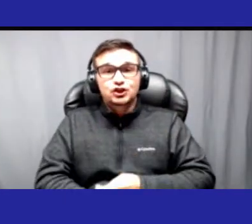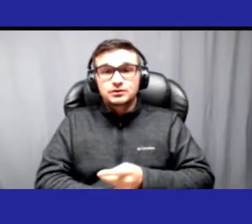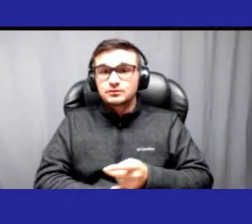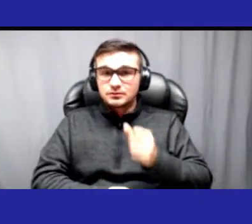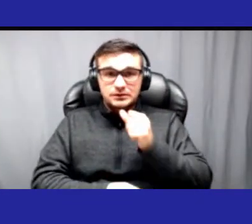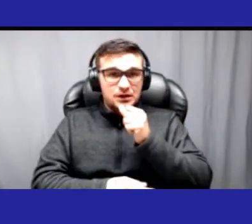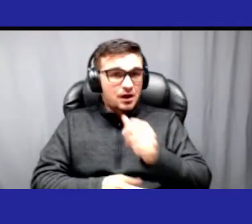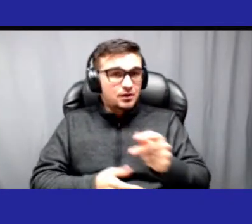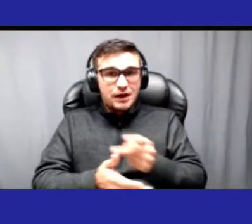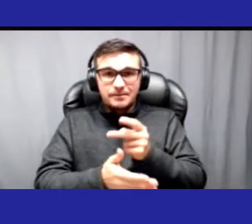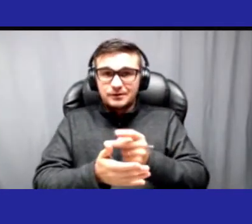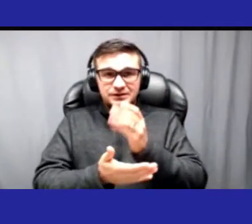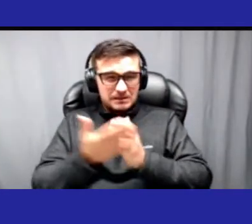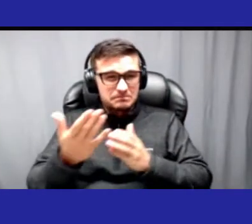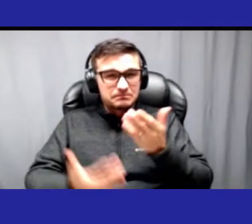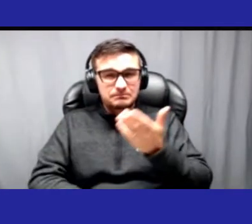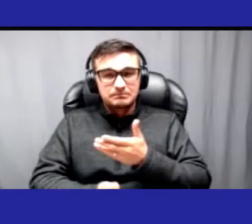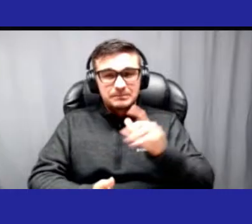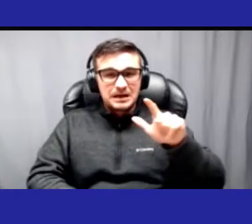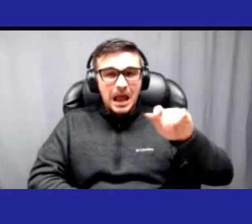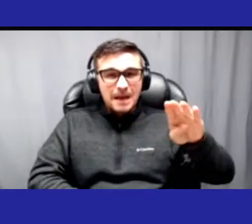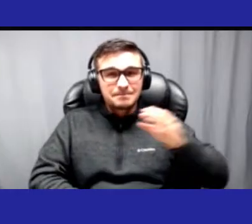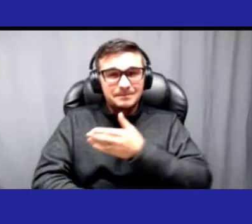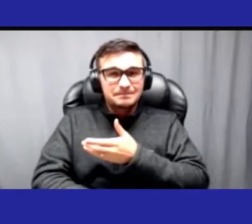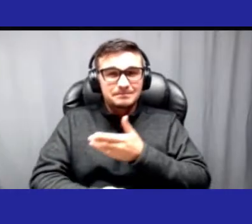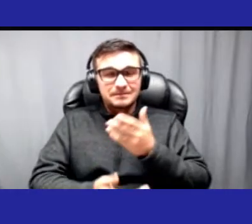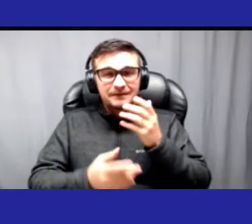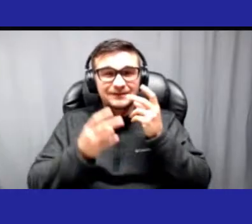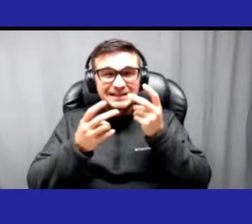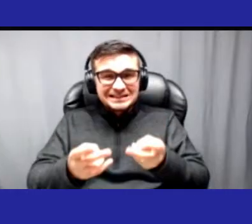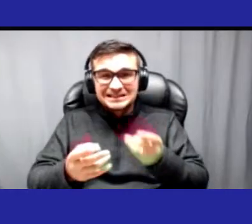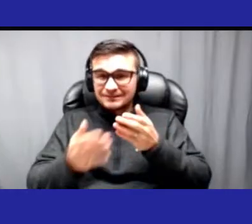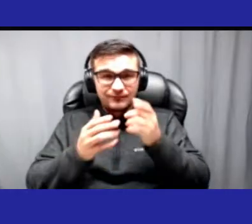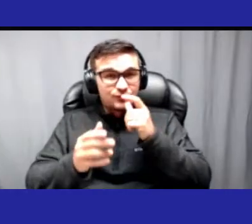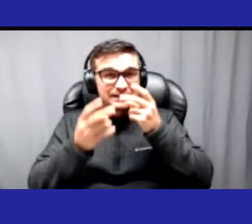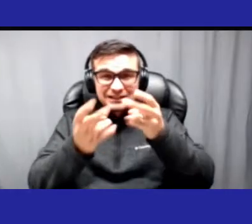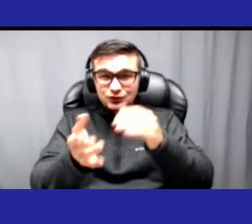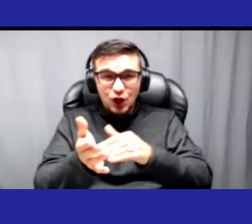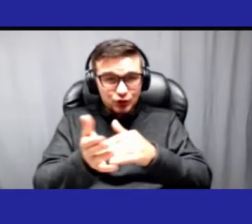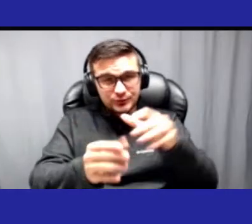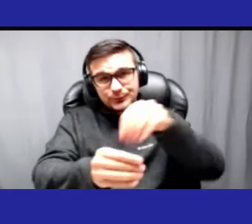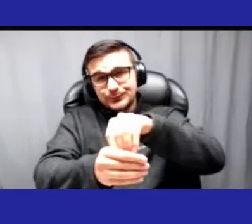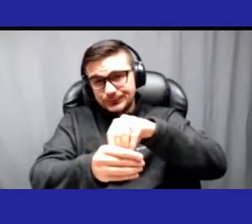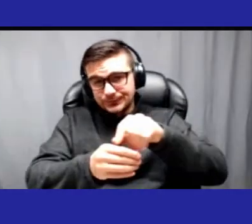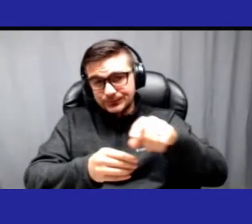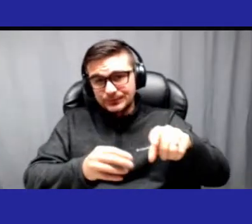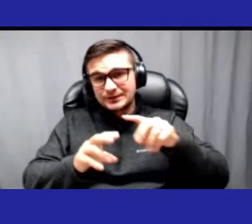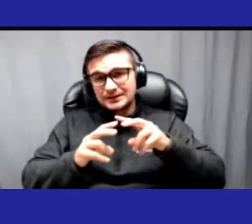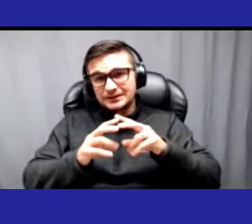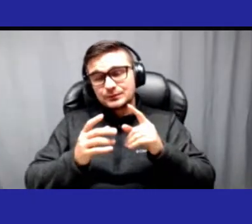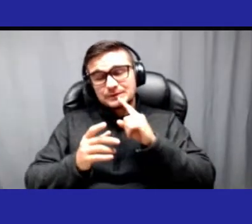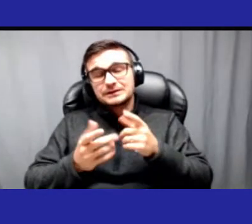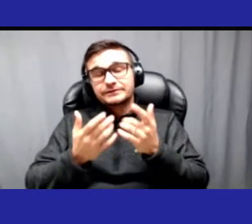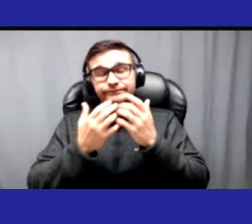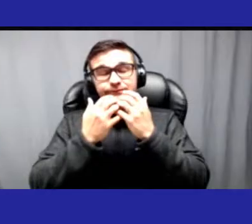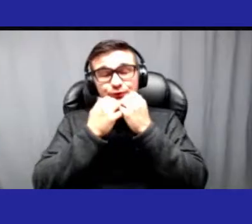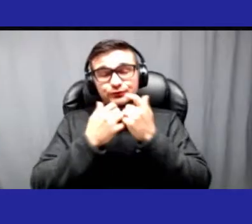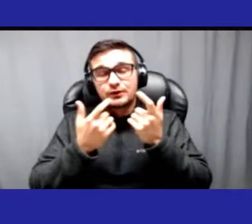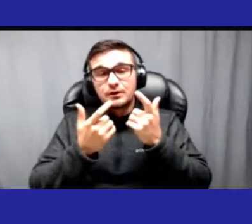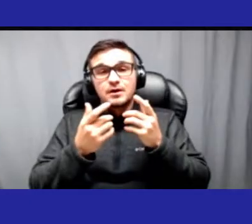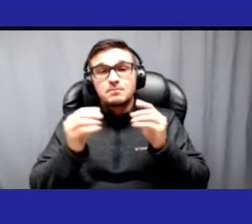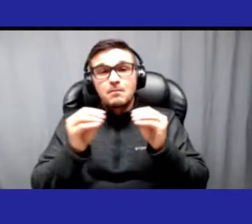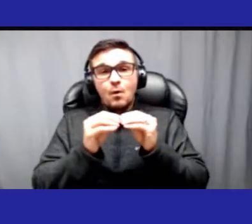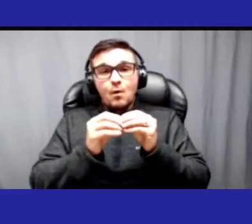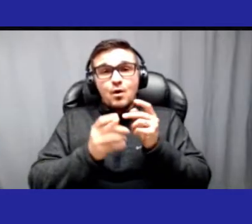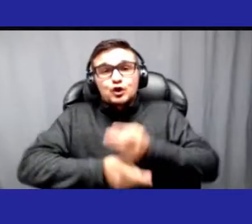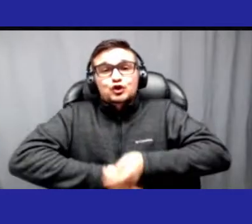lab visits in QuadraMed, even if you didn't see your doctor, were included. So this is a very, very, very conservative way to look at it. But even with this very conservative